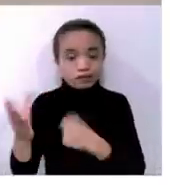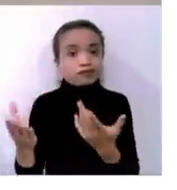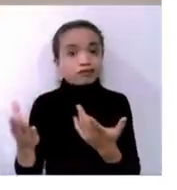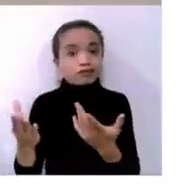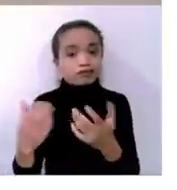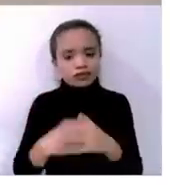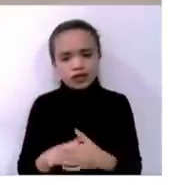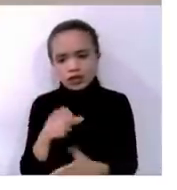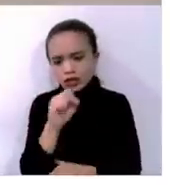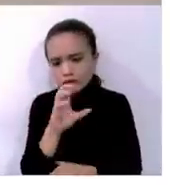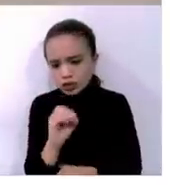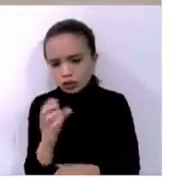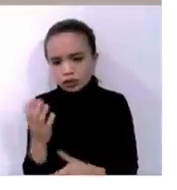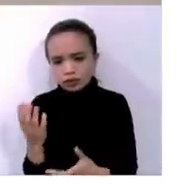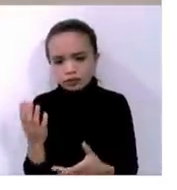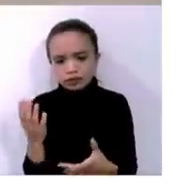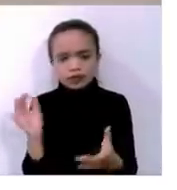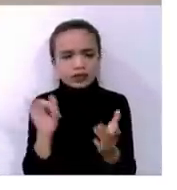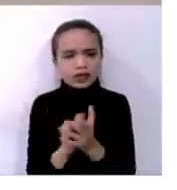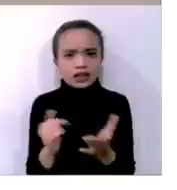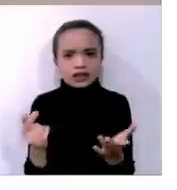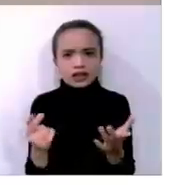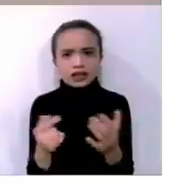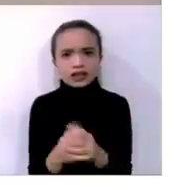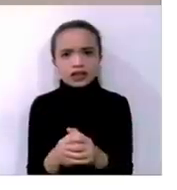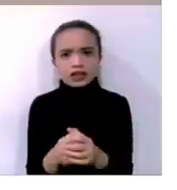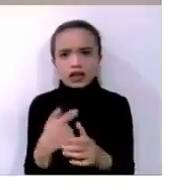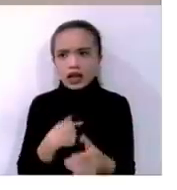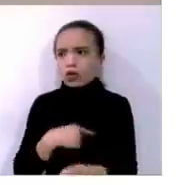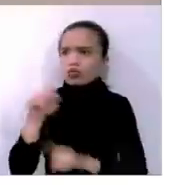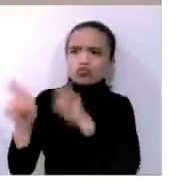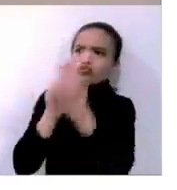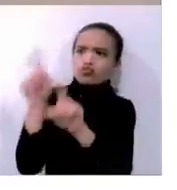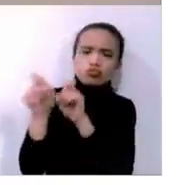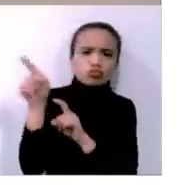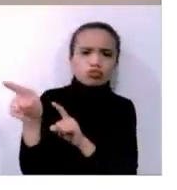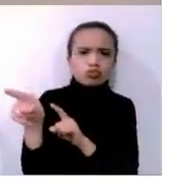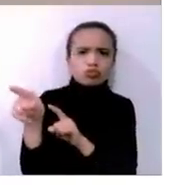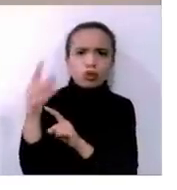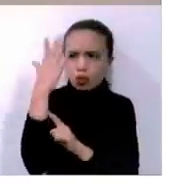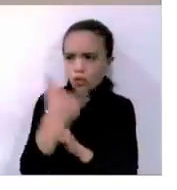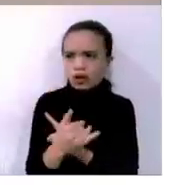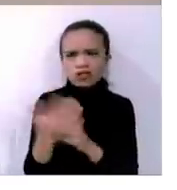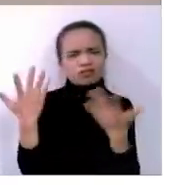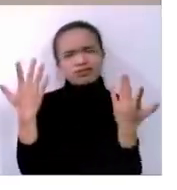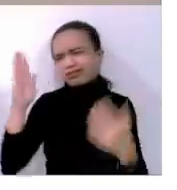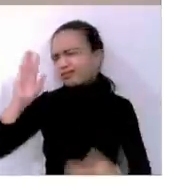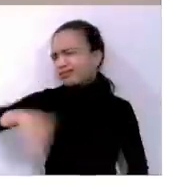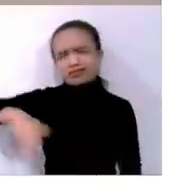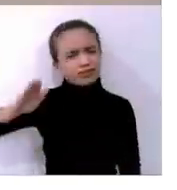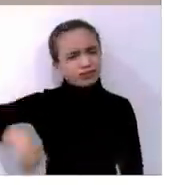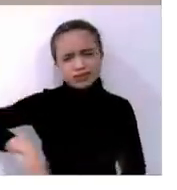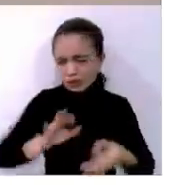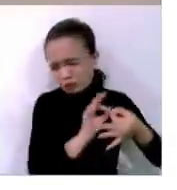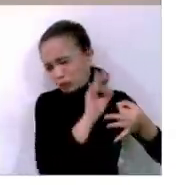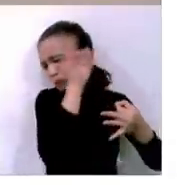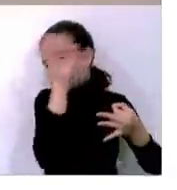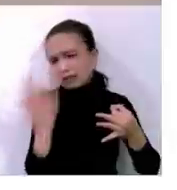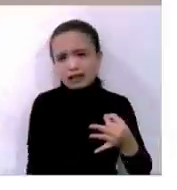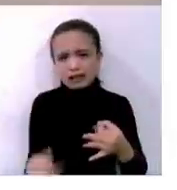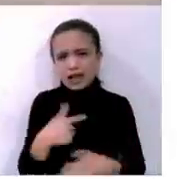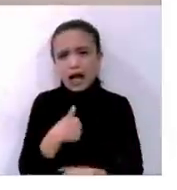So that is the question that I keep on throwing at her. But it's too late now because she really delayed it. So now I